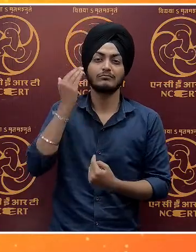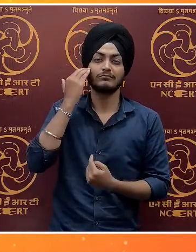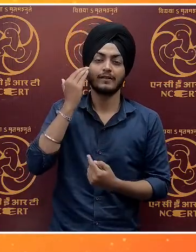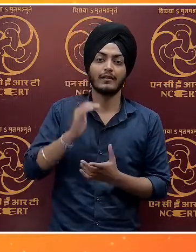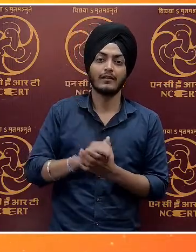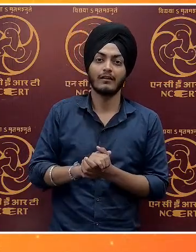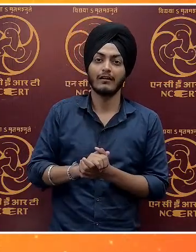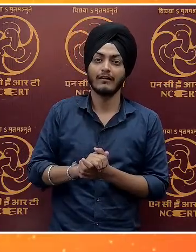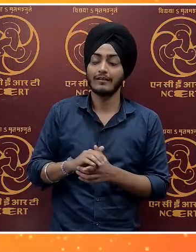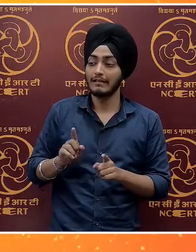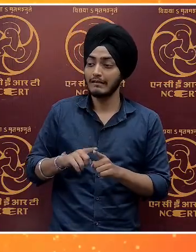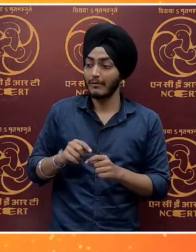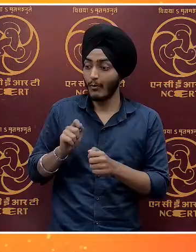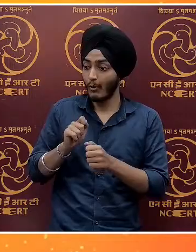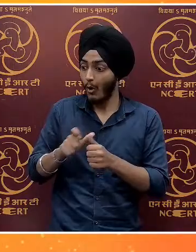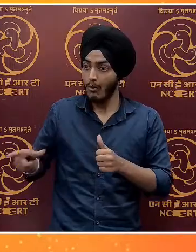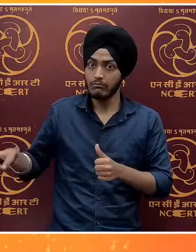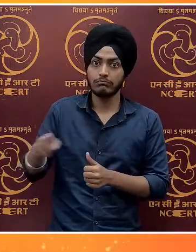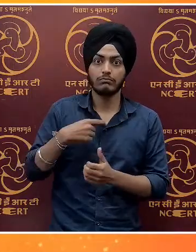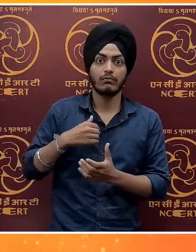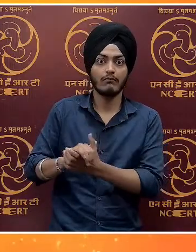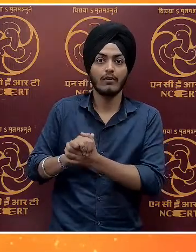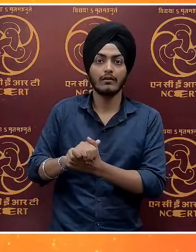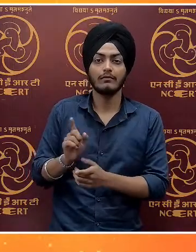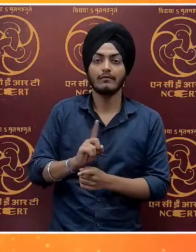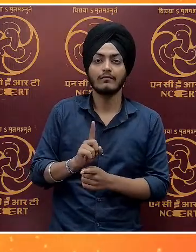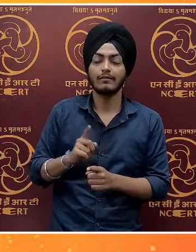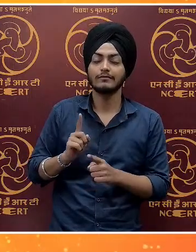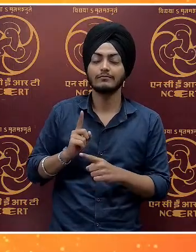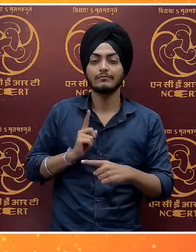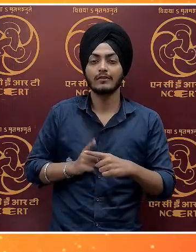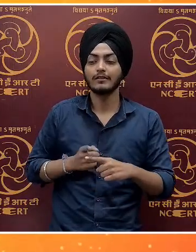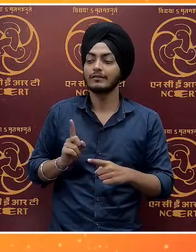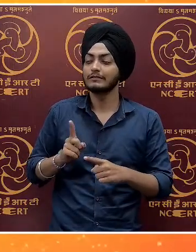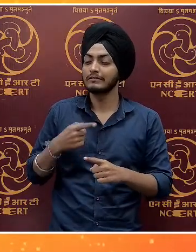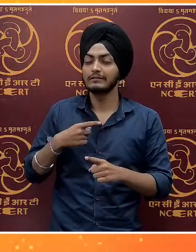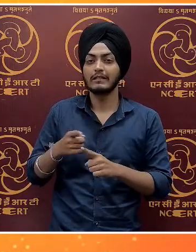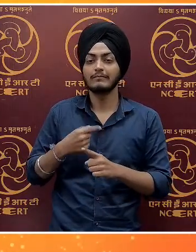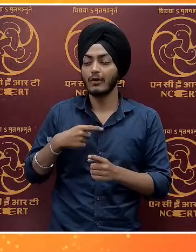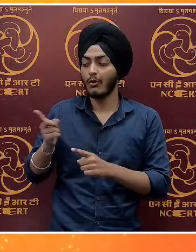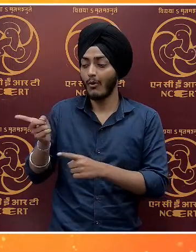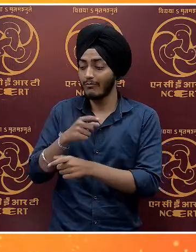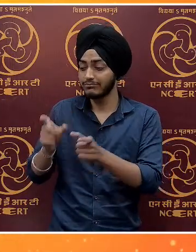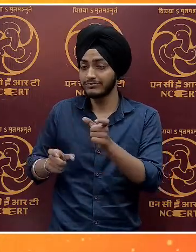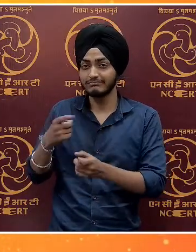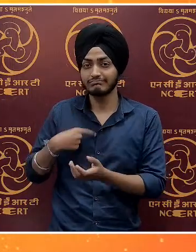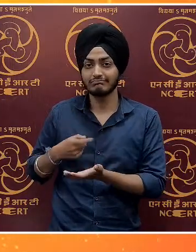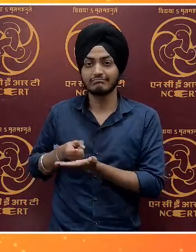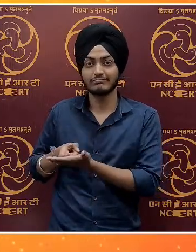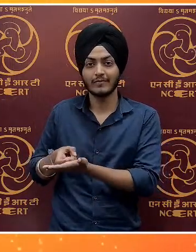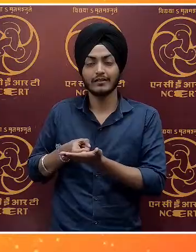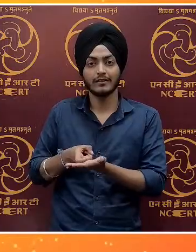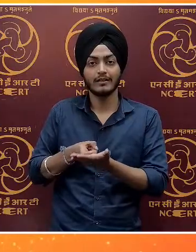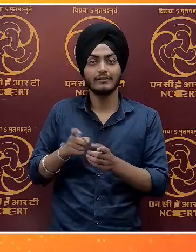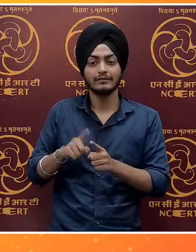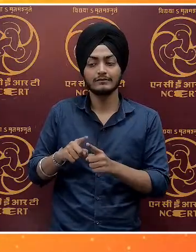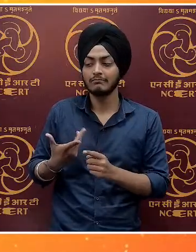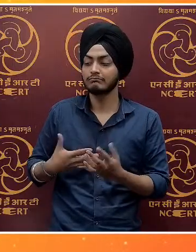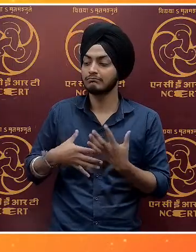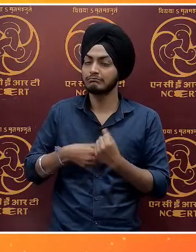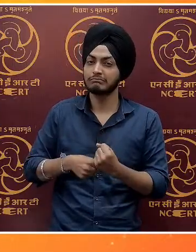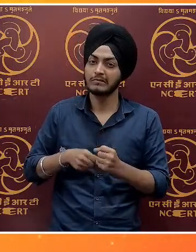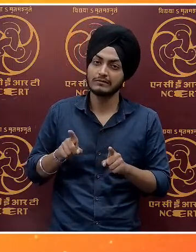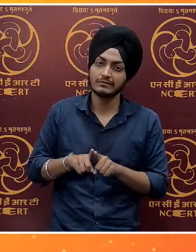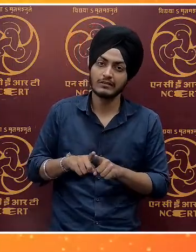make everybody your friend, but you should definitely try to respect them, trust them,